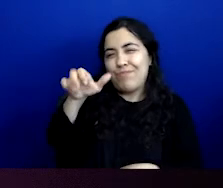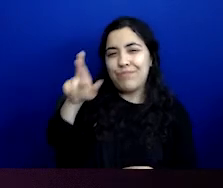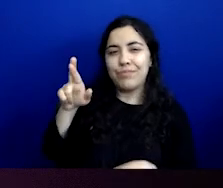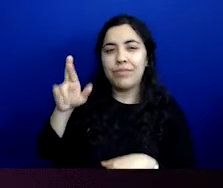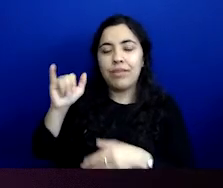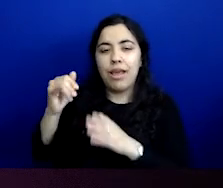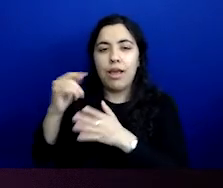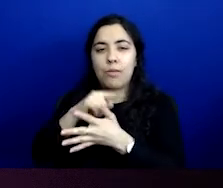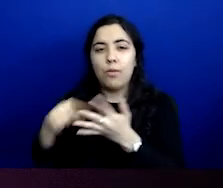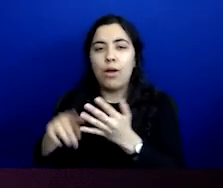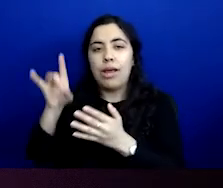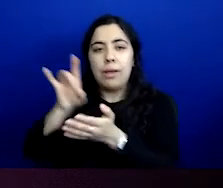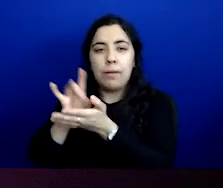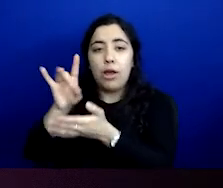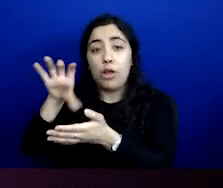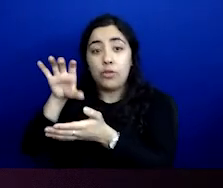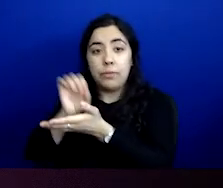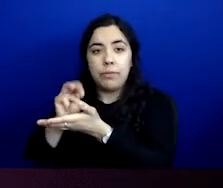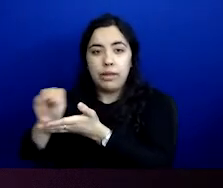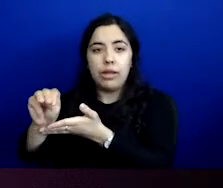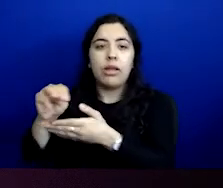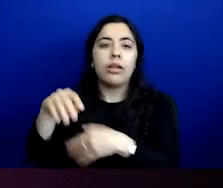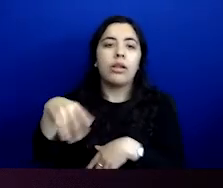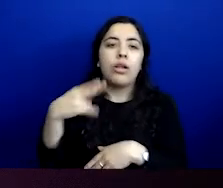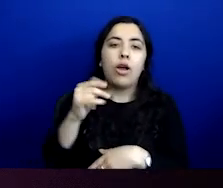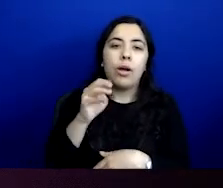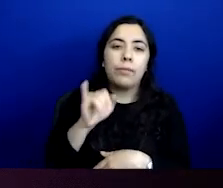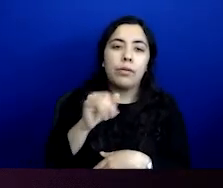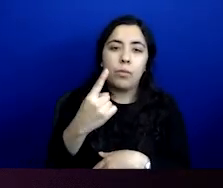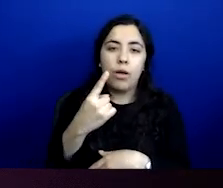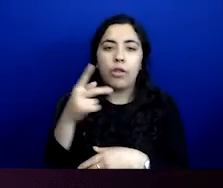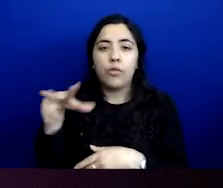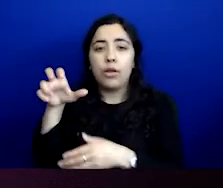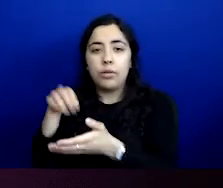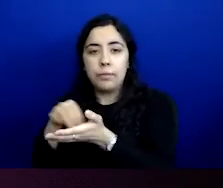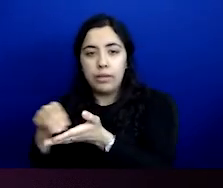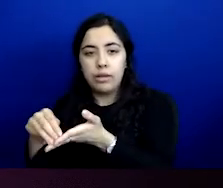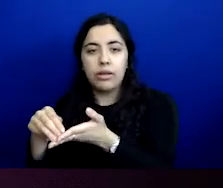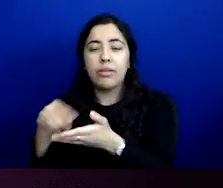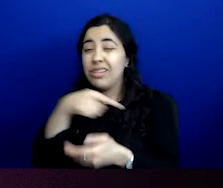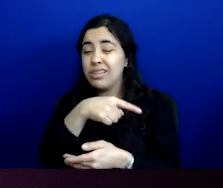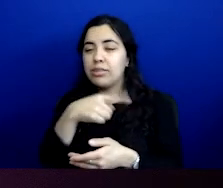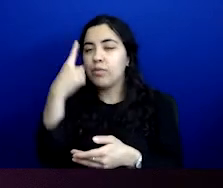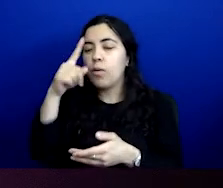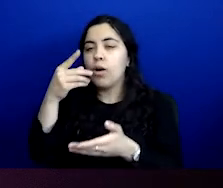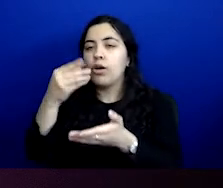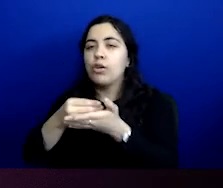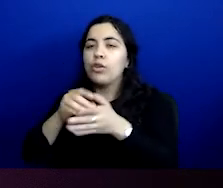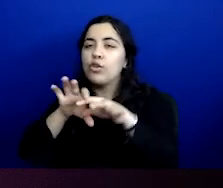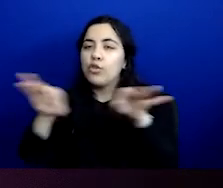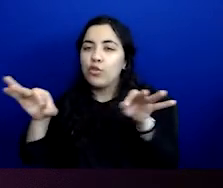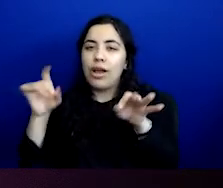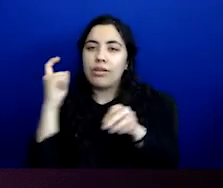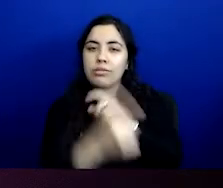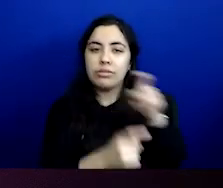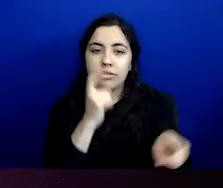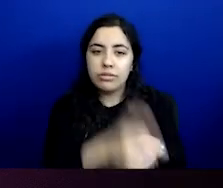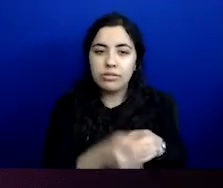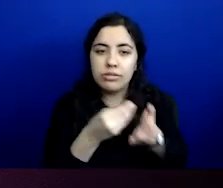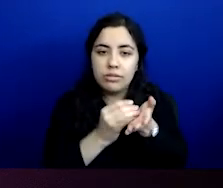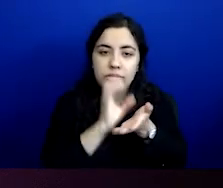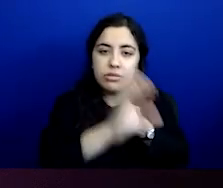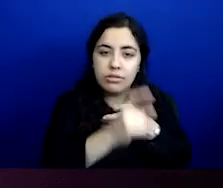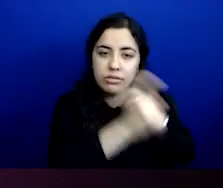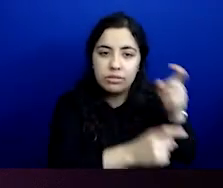grants. Harmony One, $300 million. The Graph, we've already given $100 million in the past 12 months. We have a new grant wave every couple of